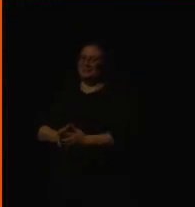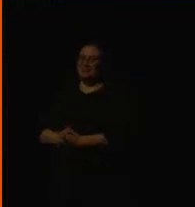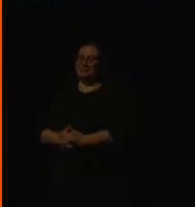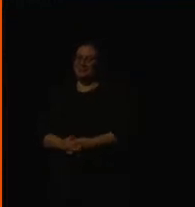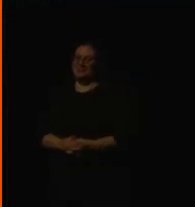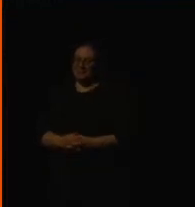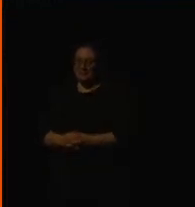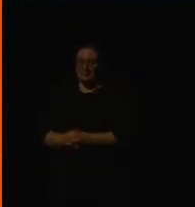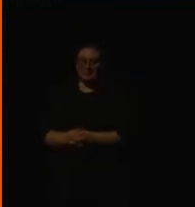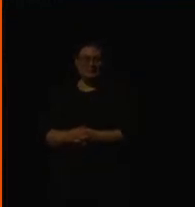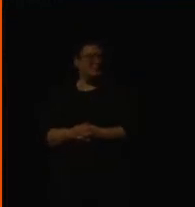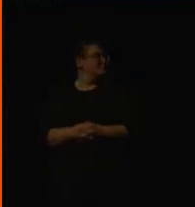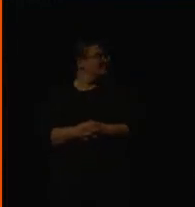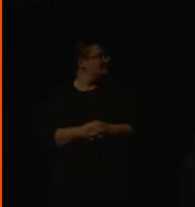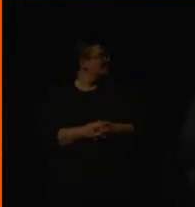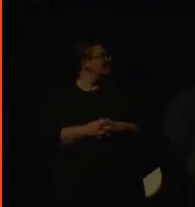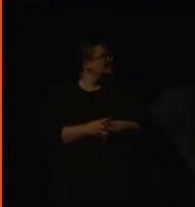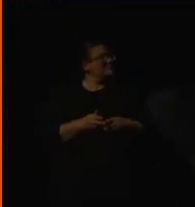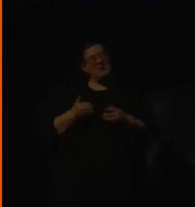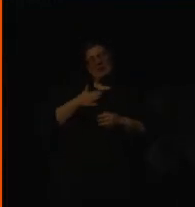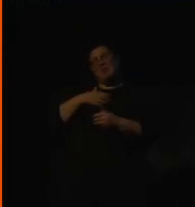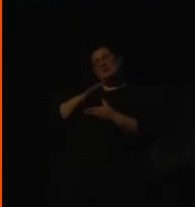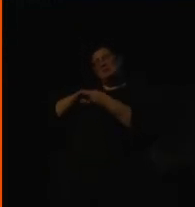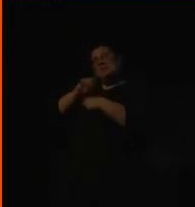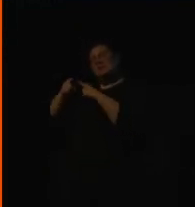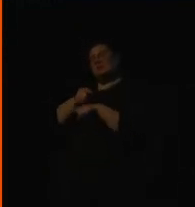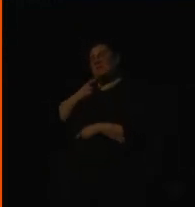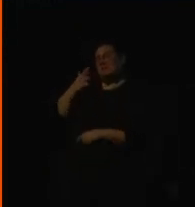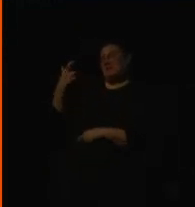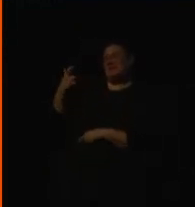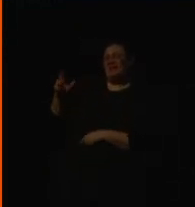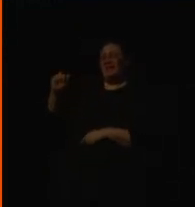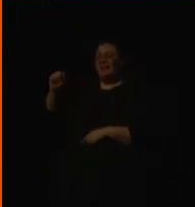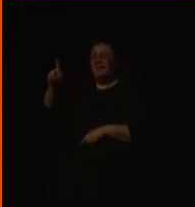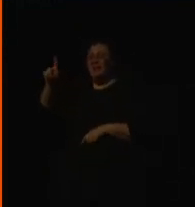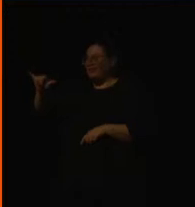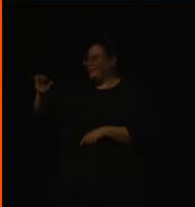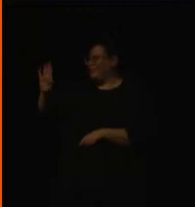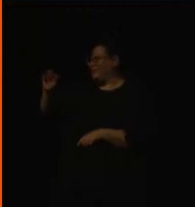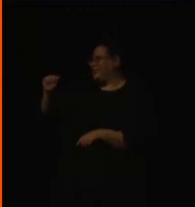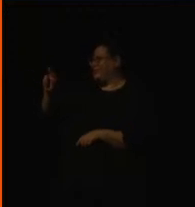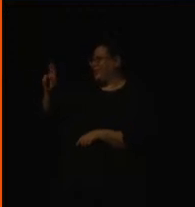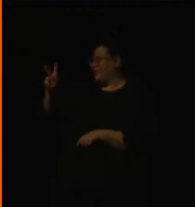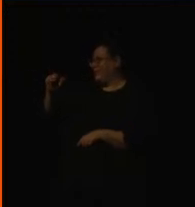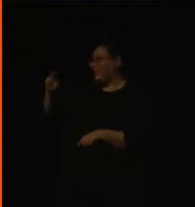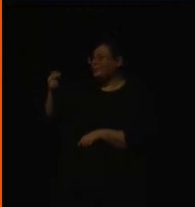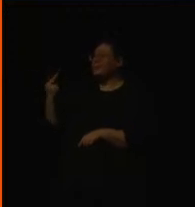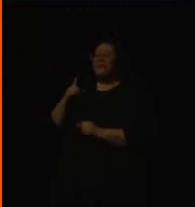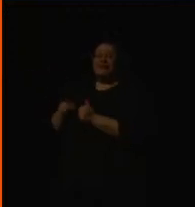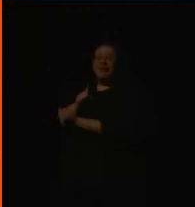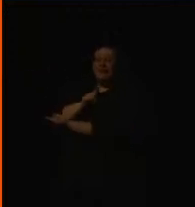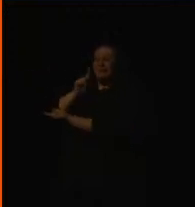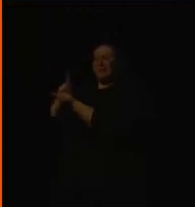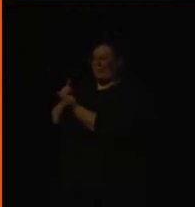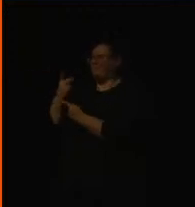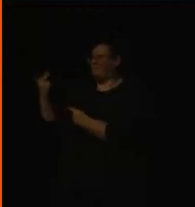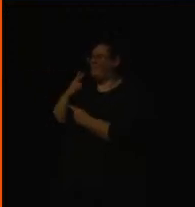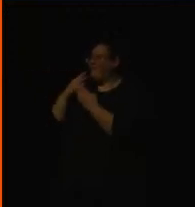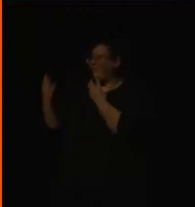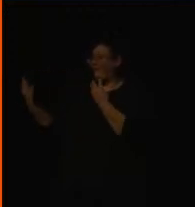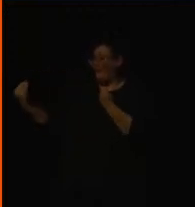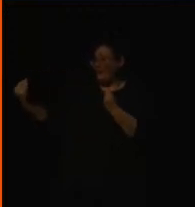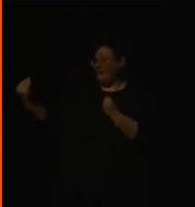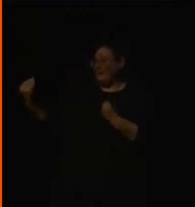I'm glad to be able to talk to you today about my best friend, Ady Barkan. I first met Ady when we were both 14 years